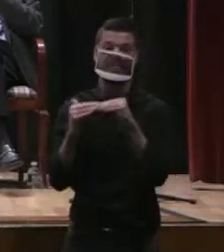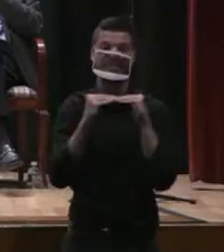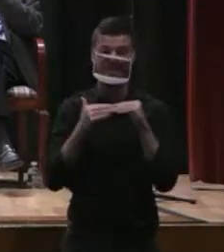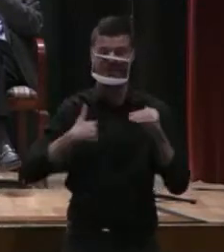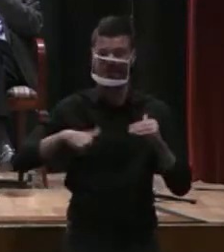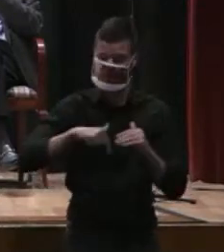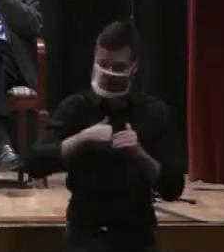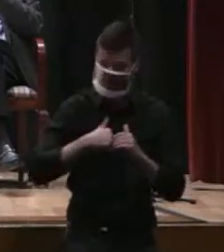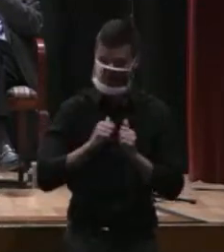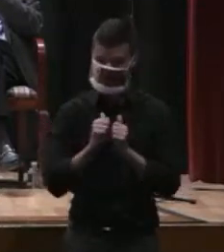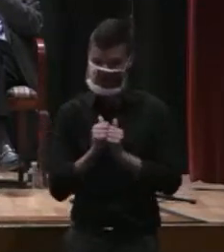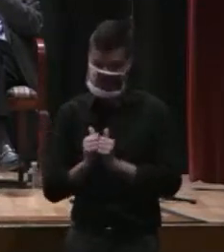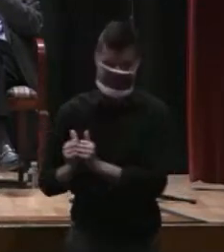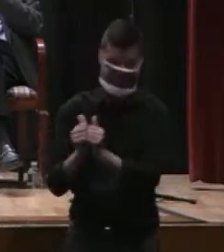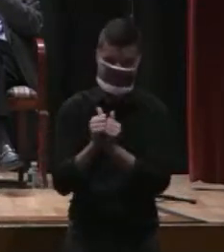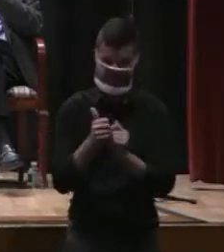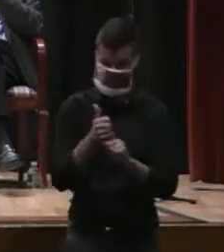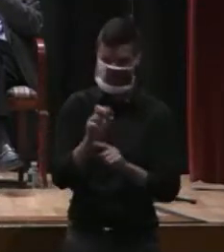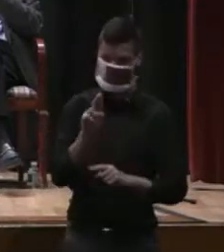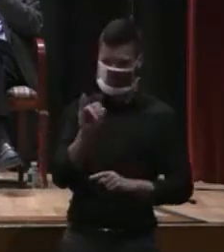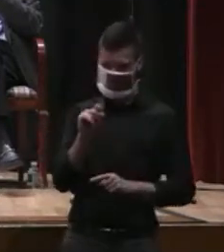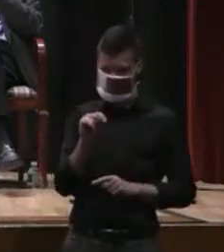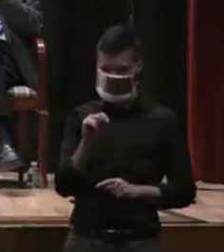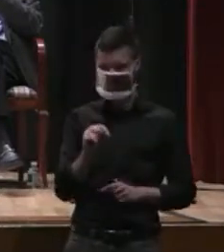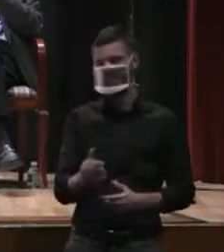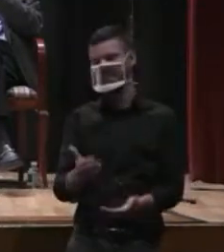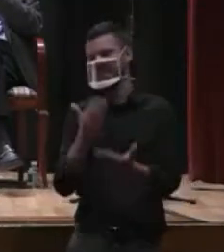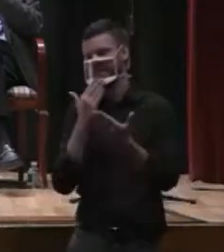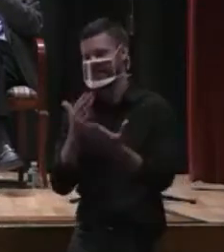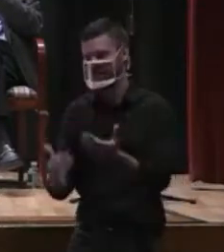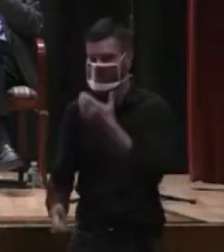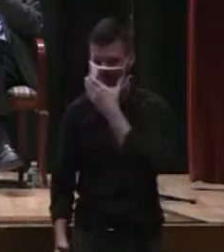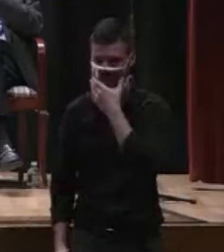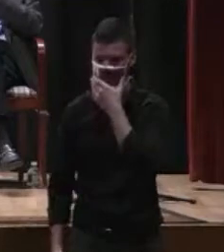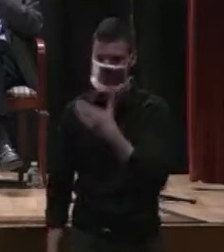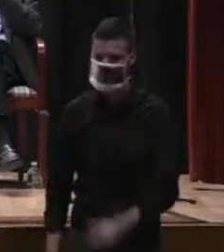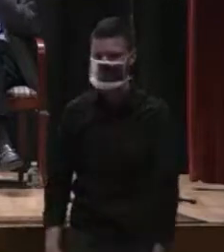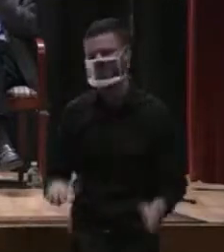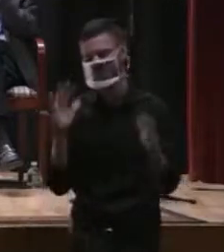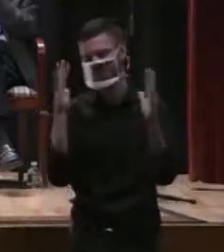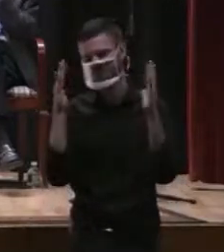made it together as a unit. Thank you.